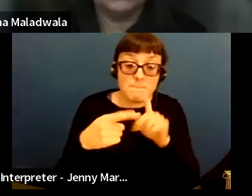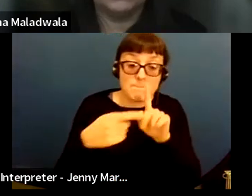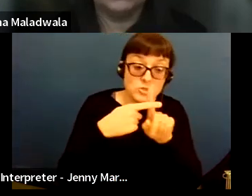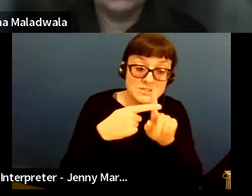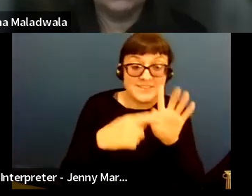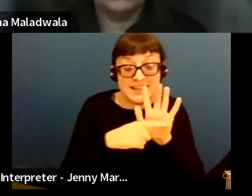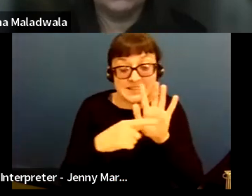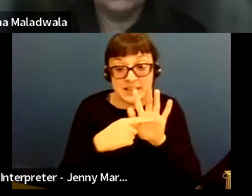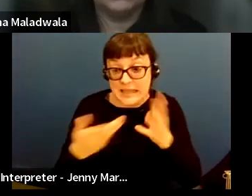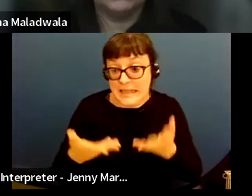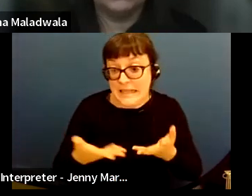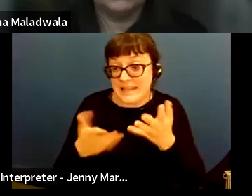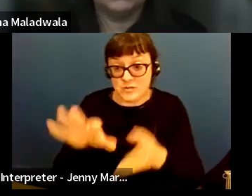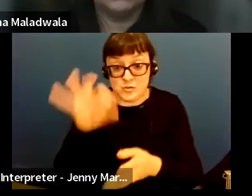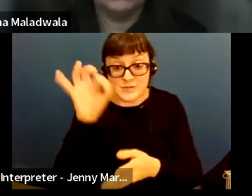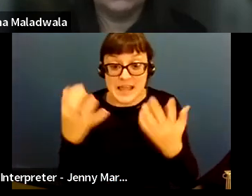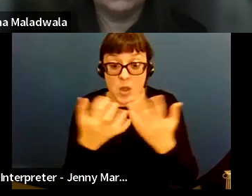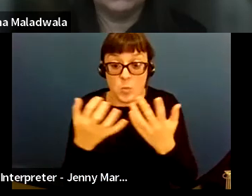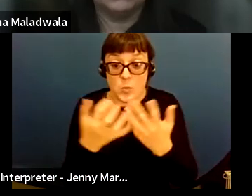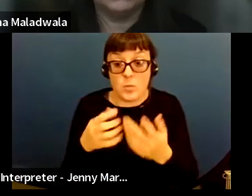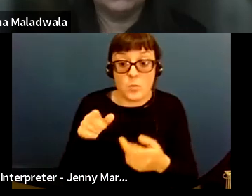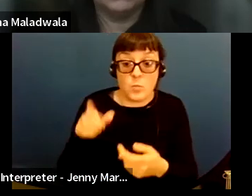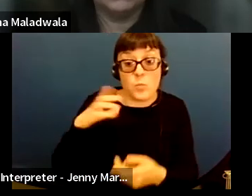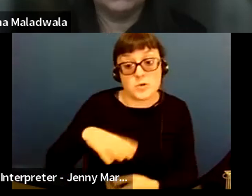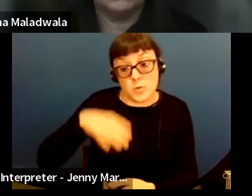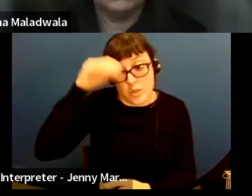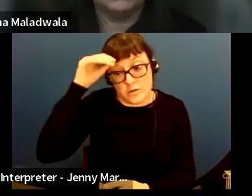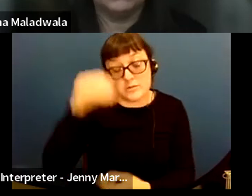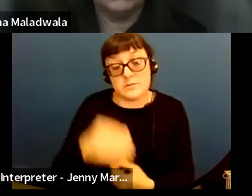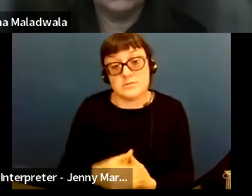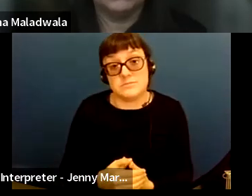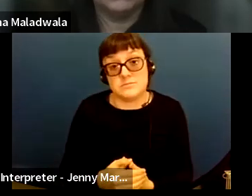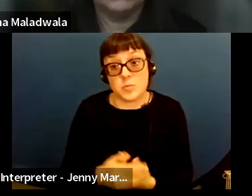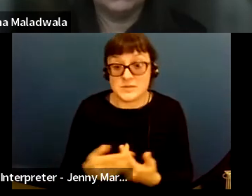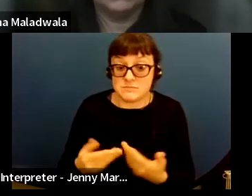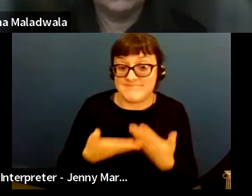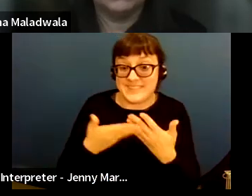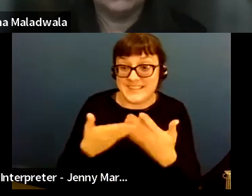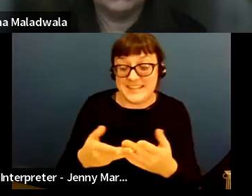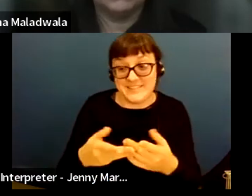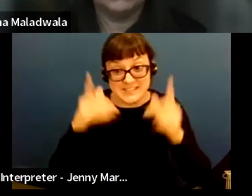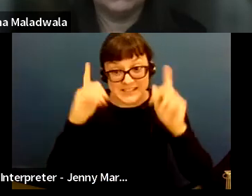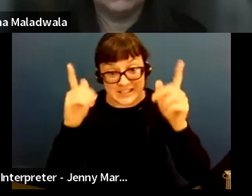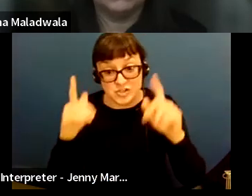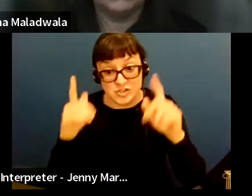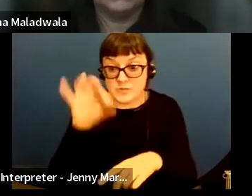the choice of how they wish to learn, and systems and teachers the choice of how they wish to teach.